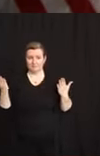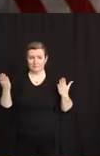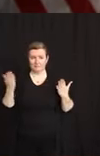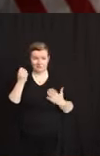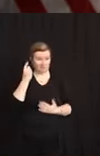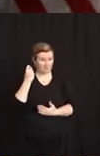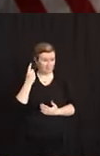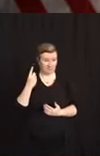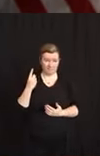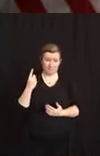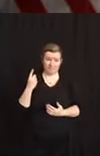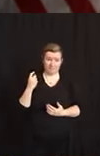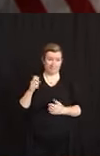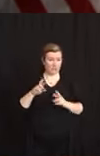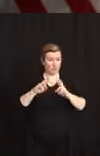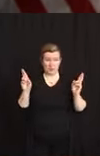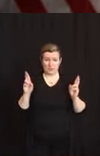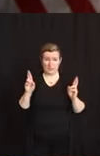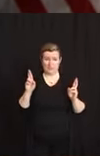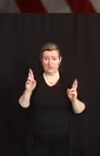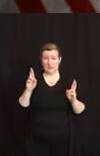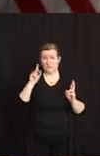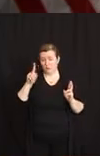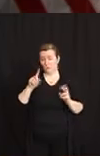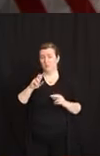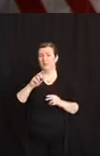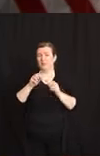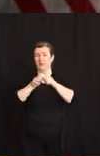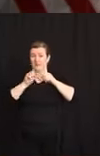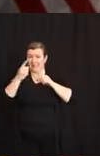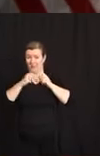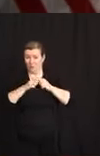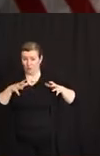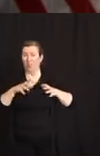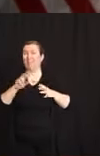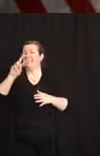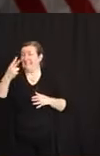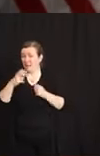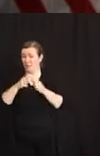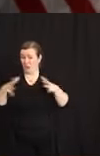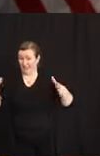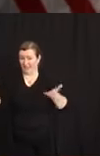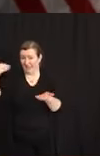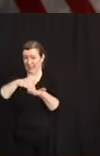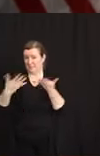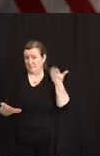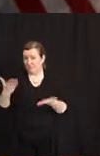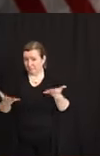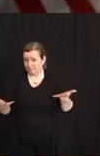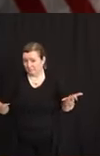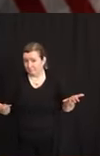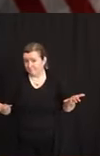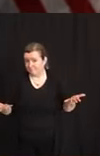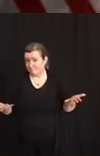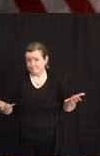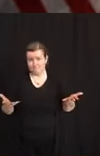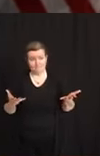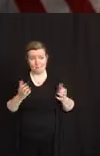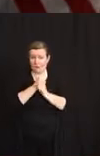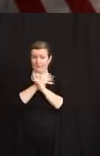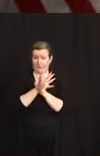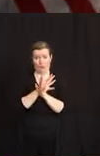willing, we can have the sort of stuff that Dave asked about in place, so that, and we can have therapeutics that may be developed over the next X